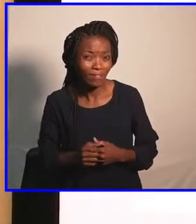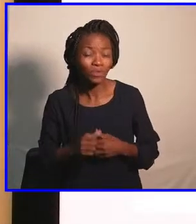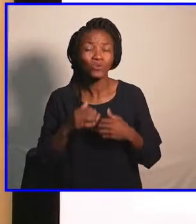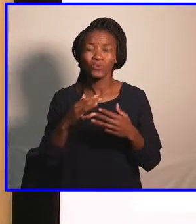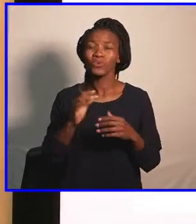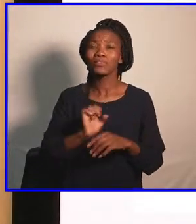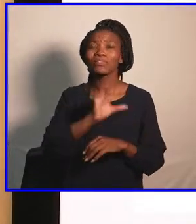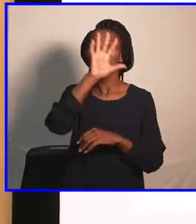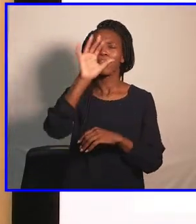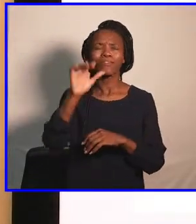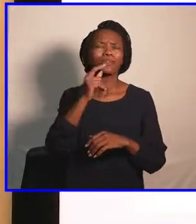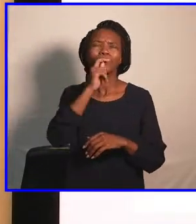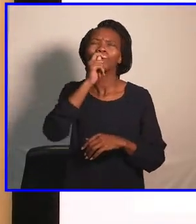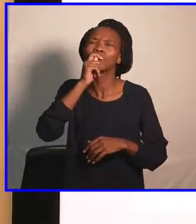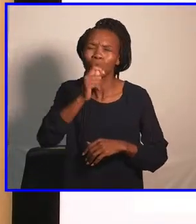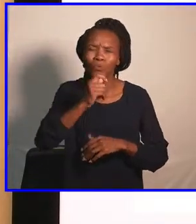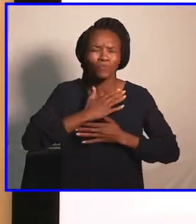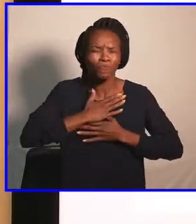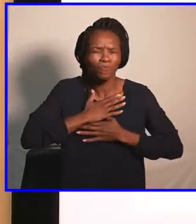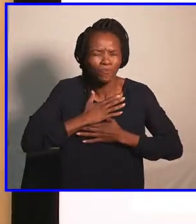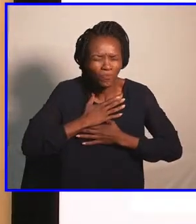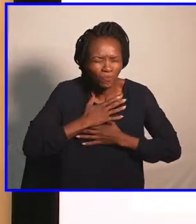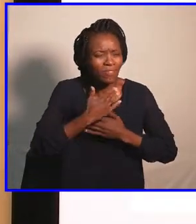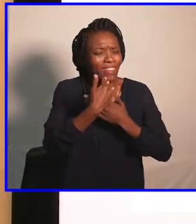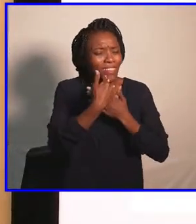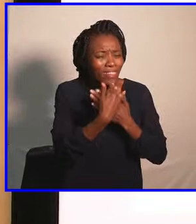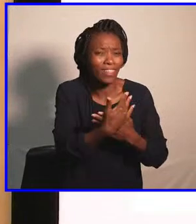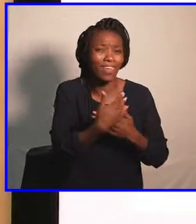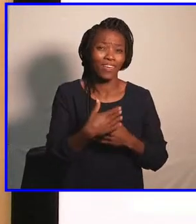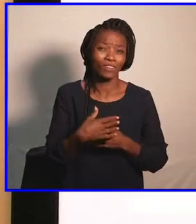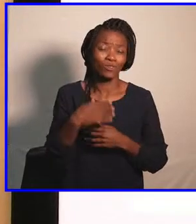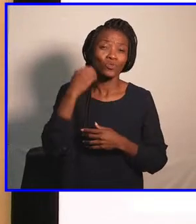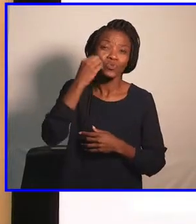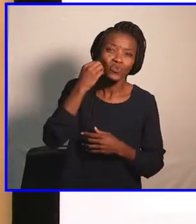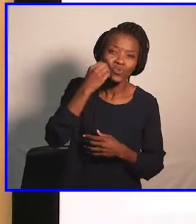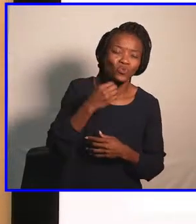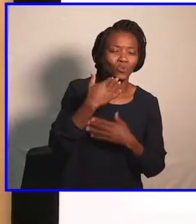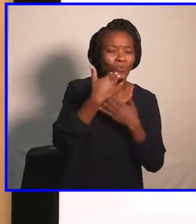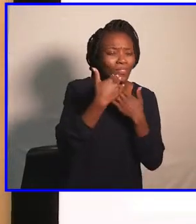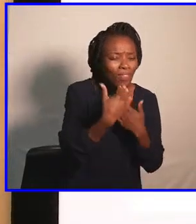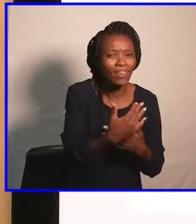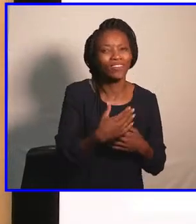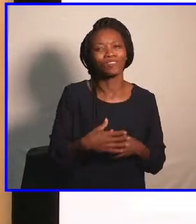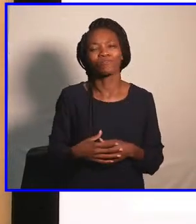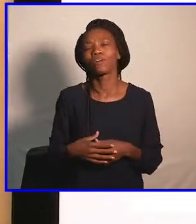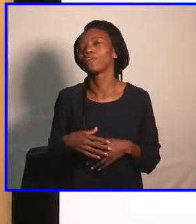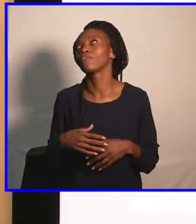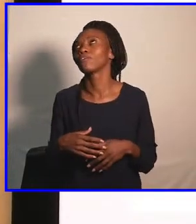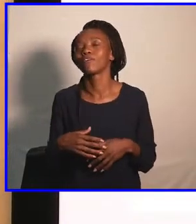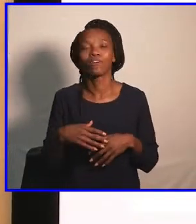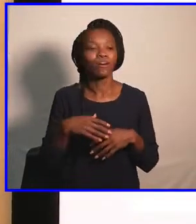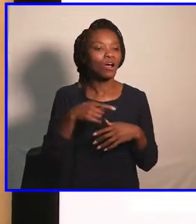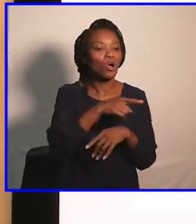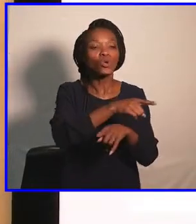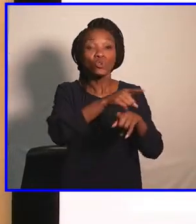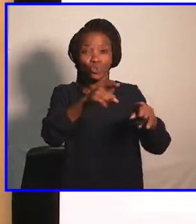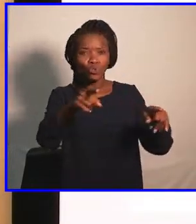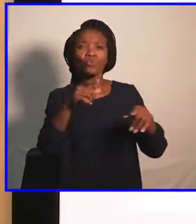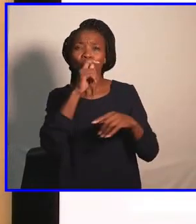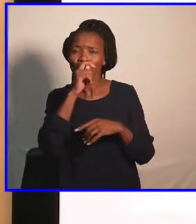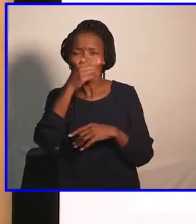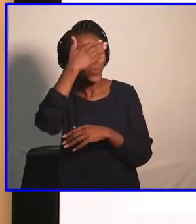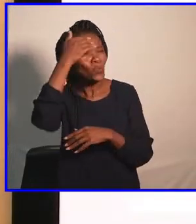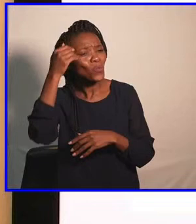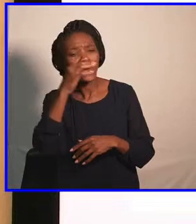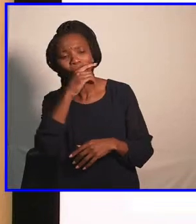of gratitude, and we should say Rea Leboga for the work that you do. You are the unnoticed and